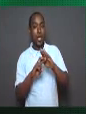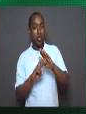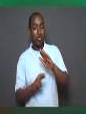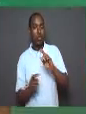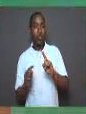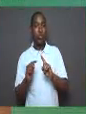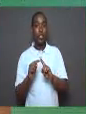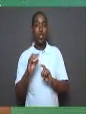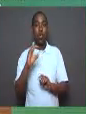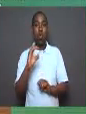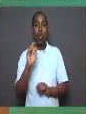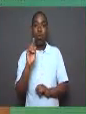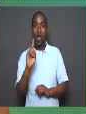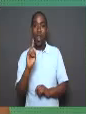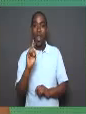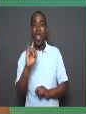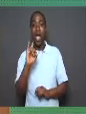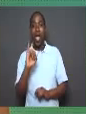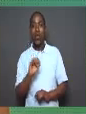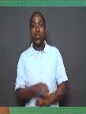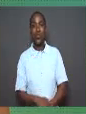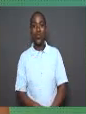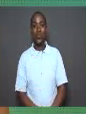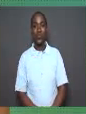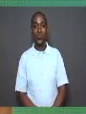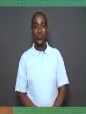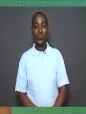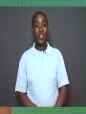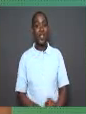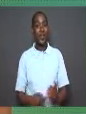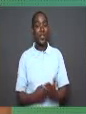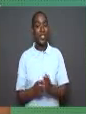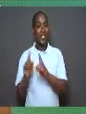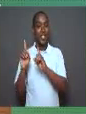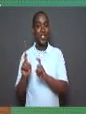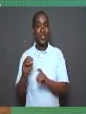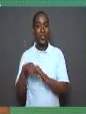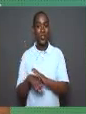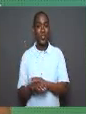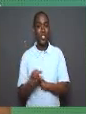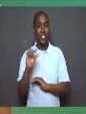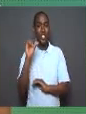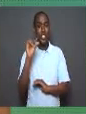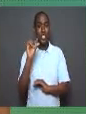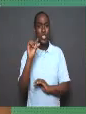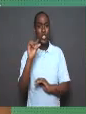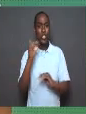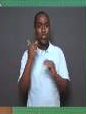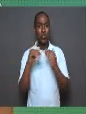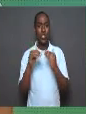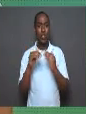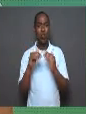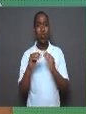ions. In this test, a small amount of Benedict's